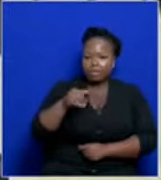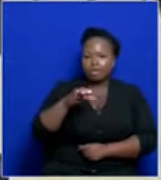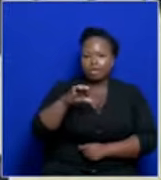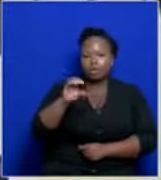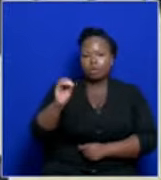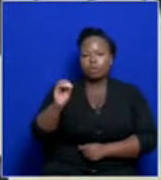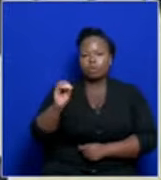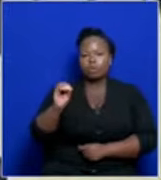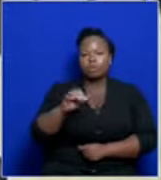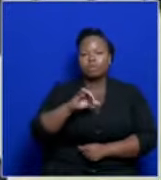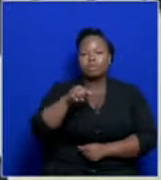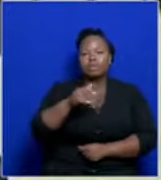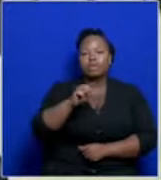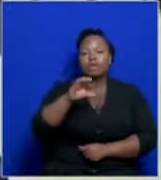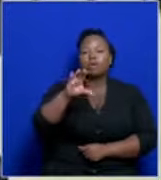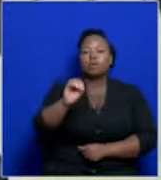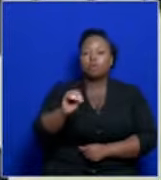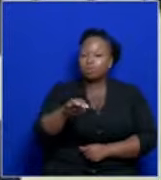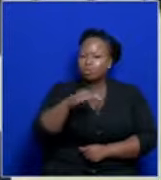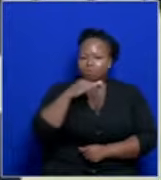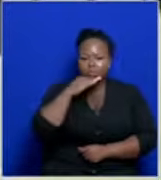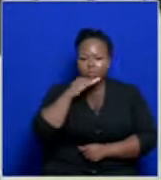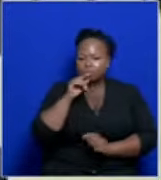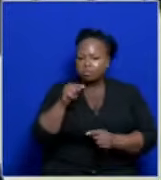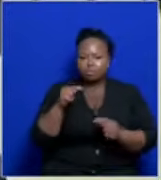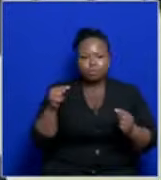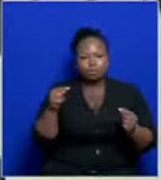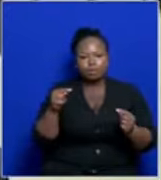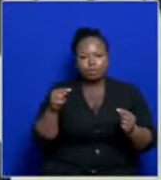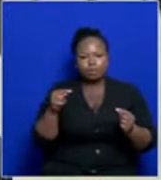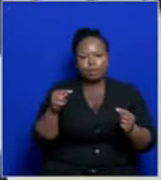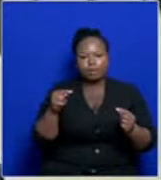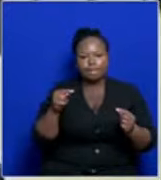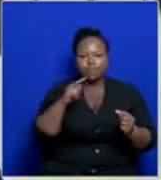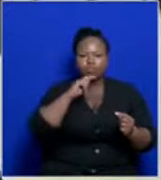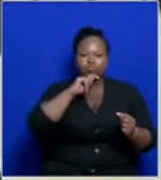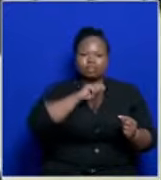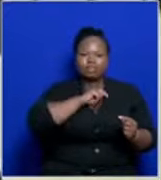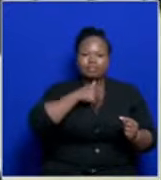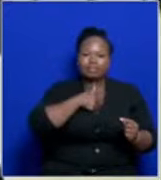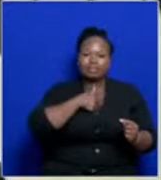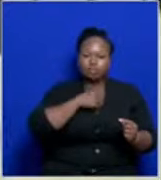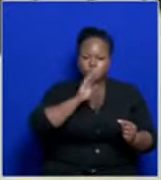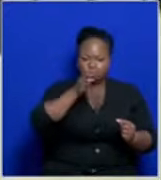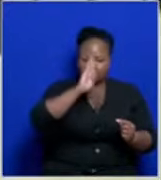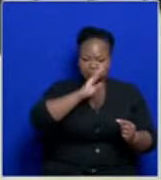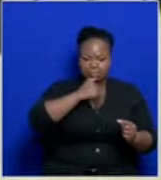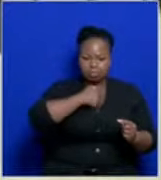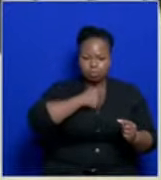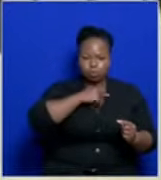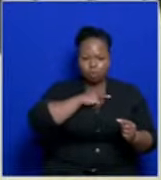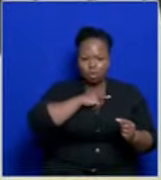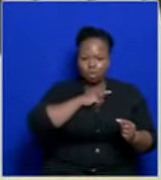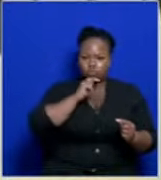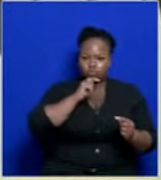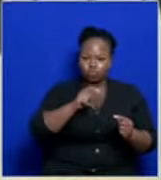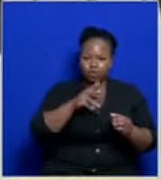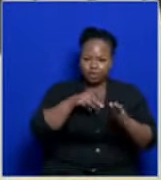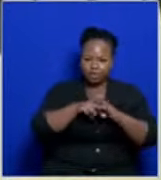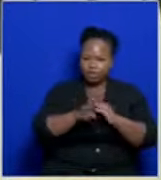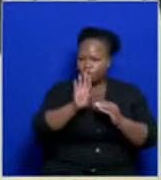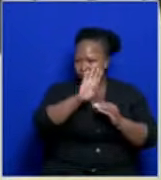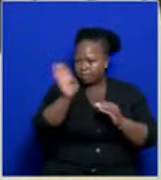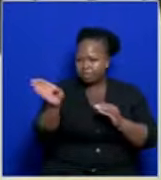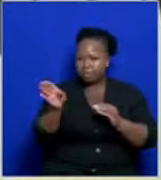Hanegom was not going to trust me or to talk to me, because he was our suspect in the Brakpan